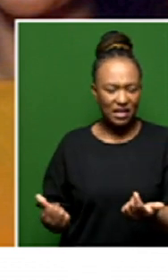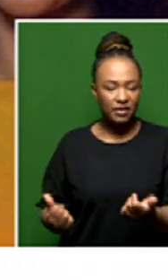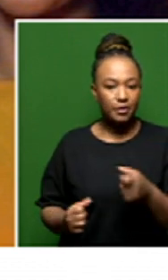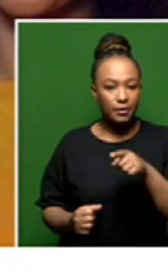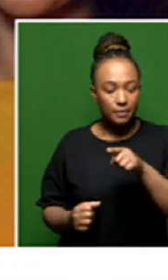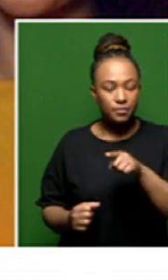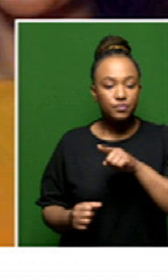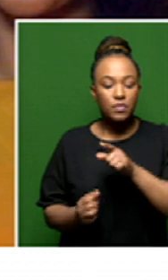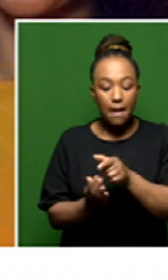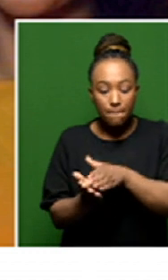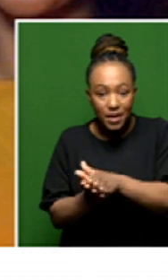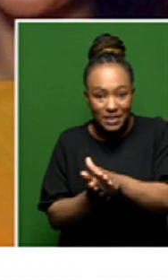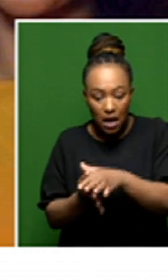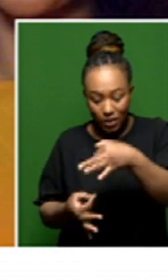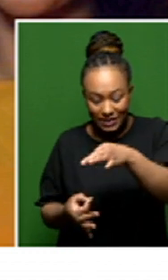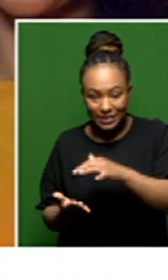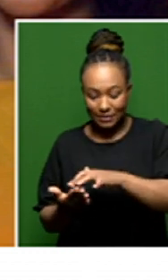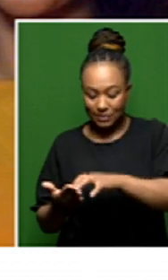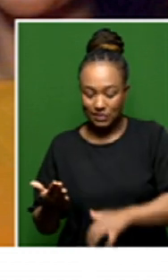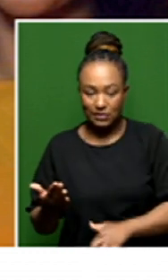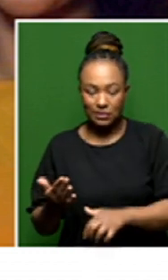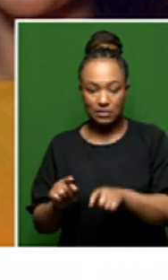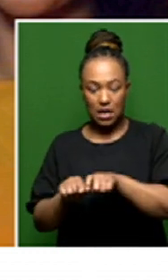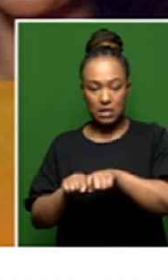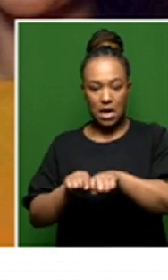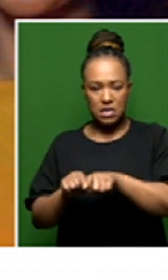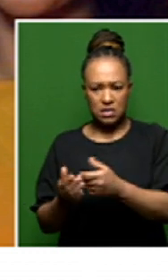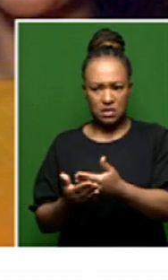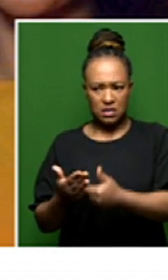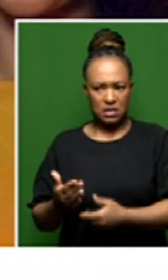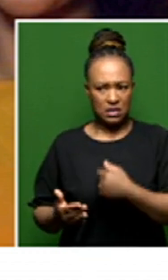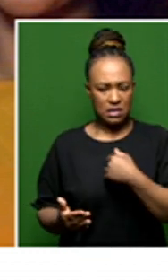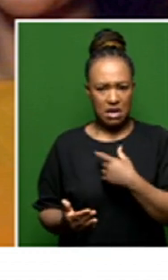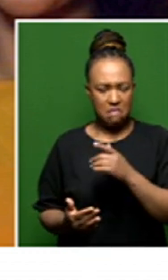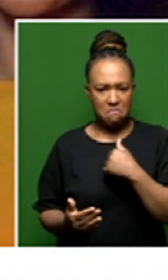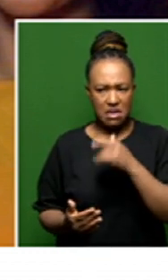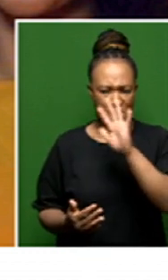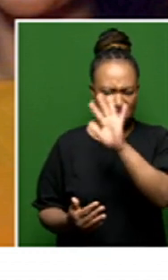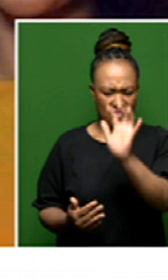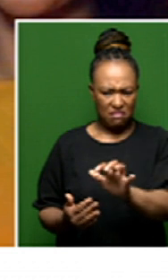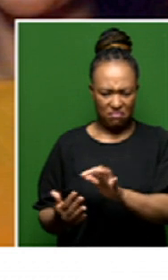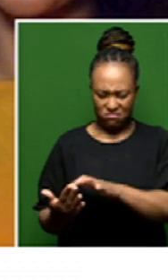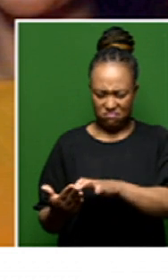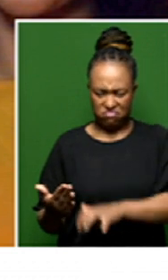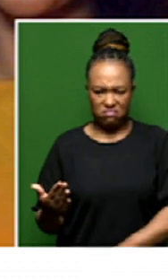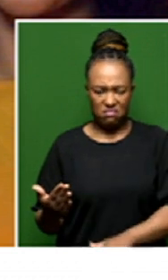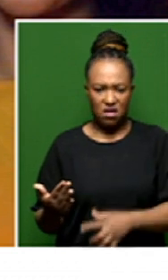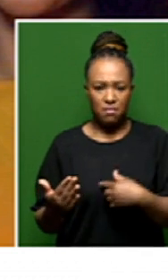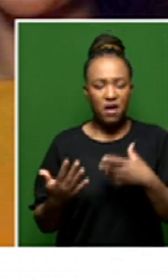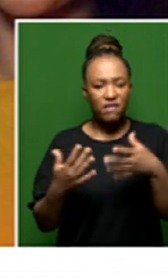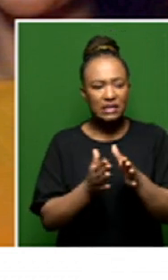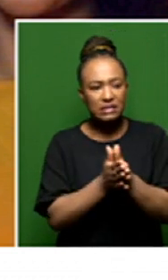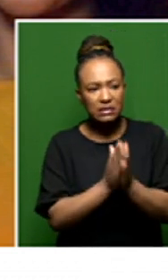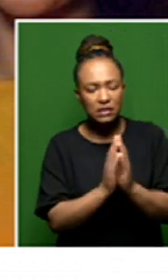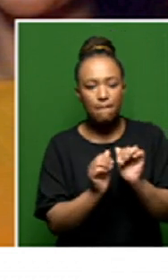the printout of the test has given me pause, and I have many questions about that. I've requested that I get